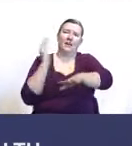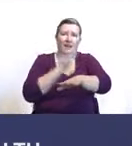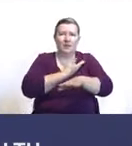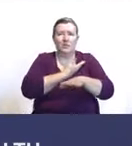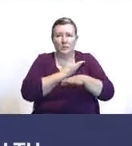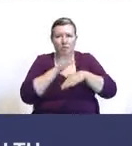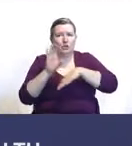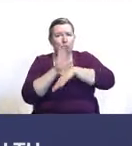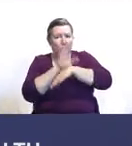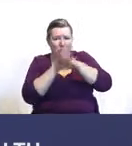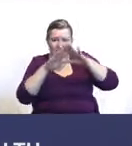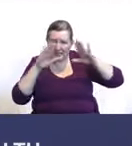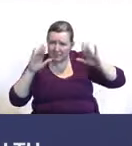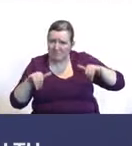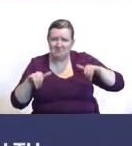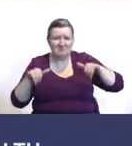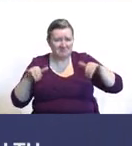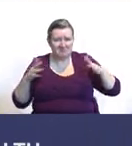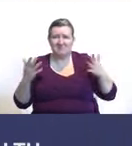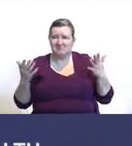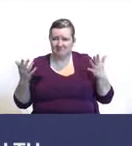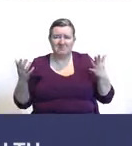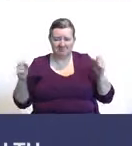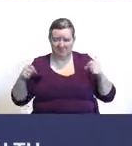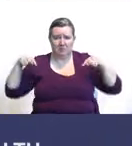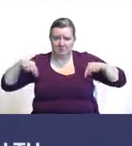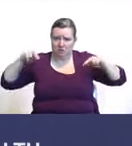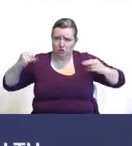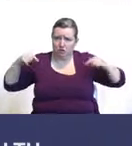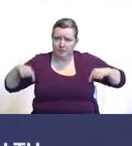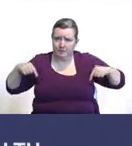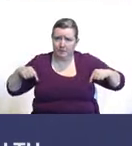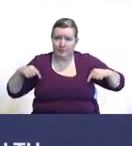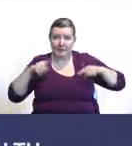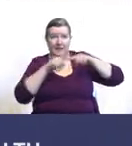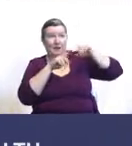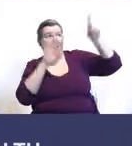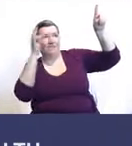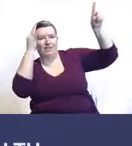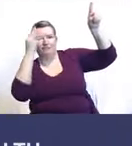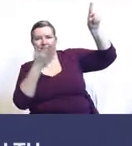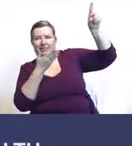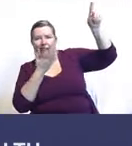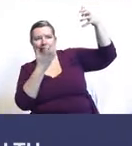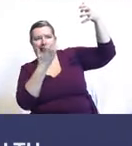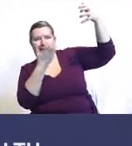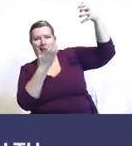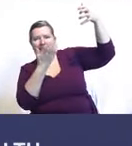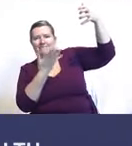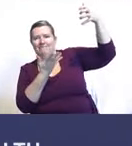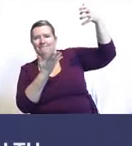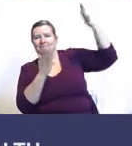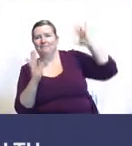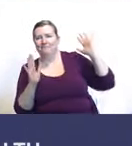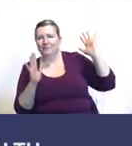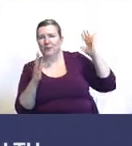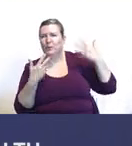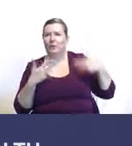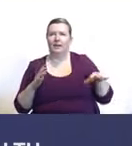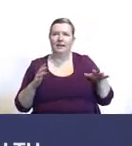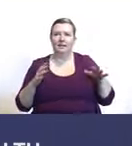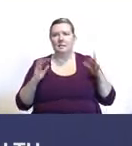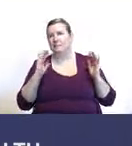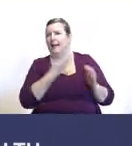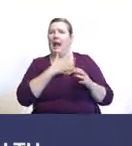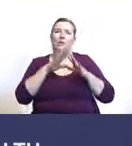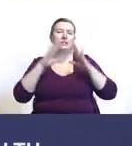falling short of throwing good money after bad until the feds get their act together, but doing everything we can to get our systems in as